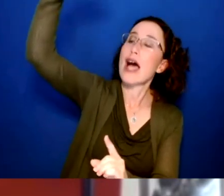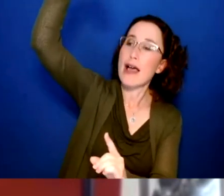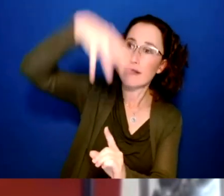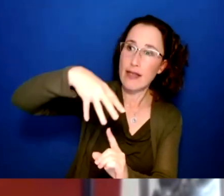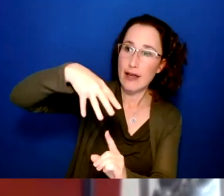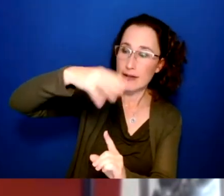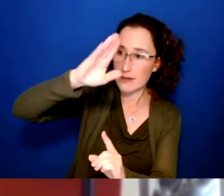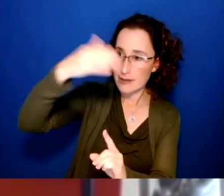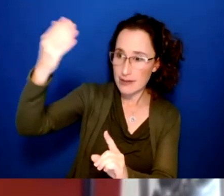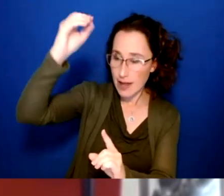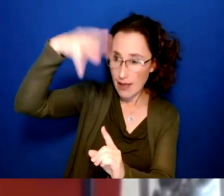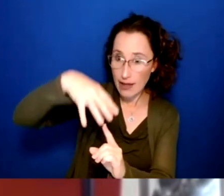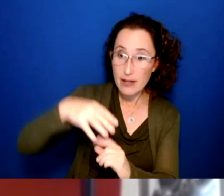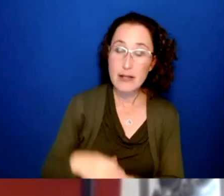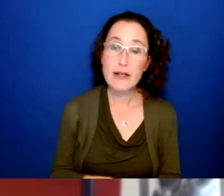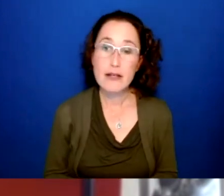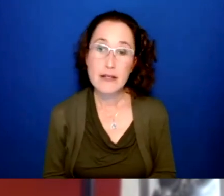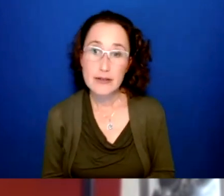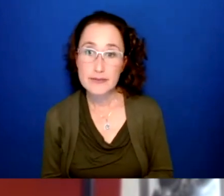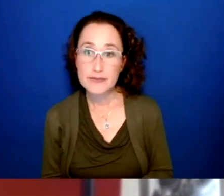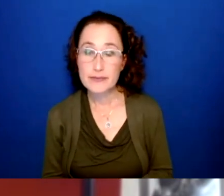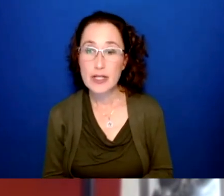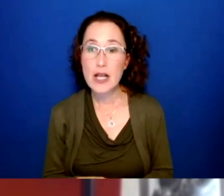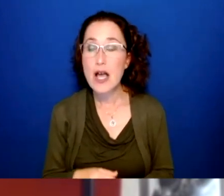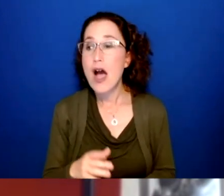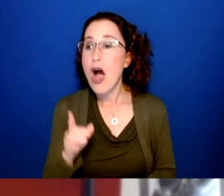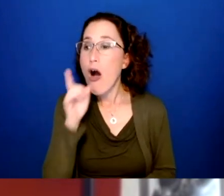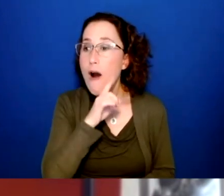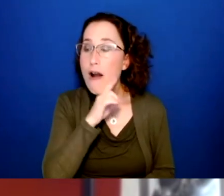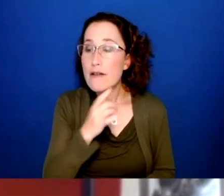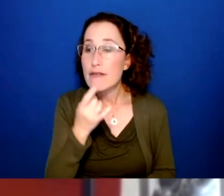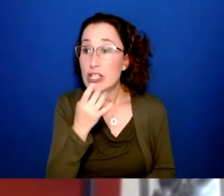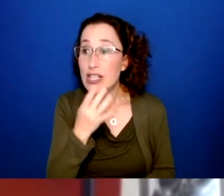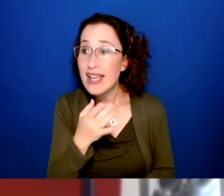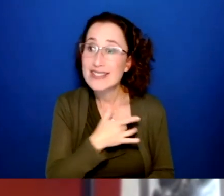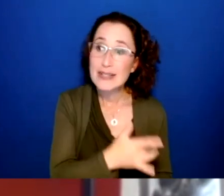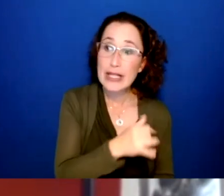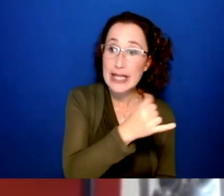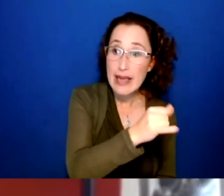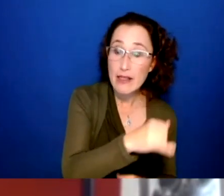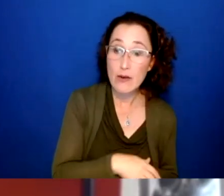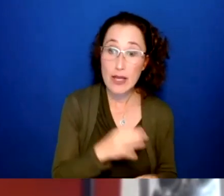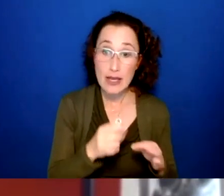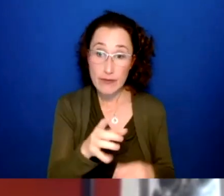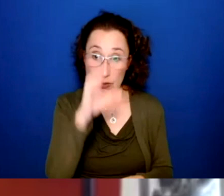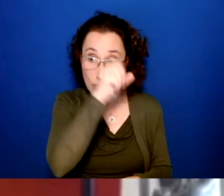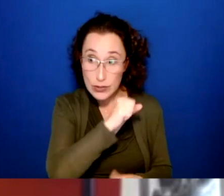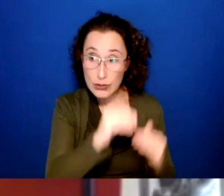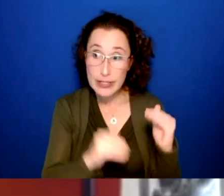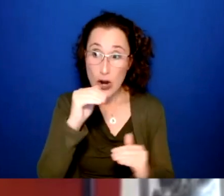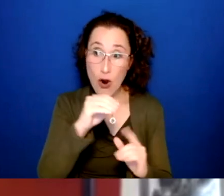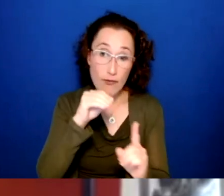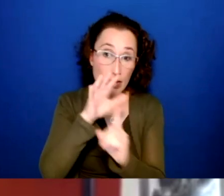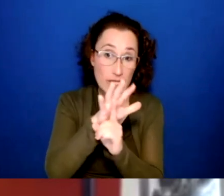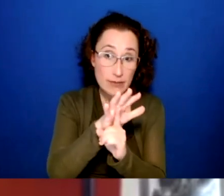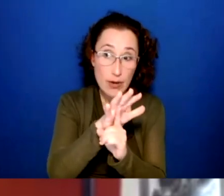blue, and artificial light, incandescent light, it's mostly in the yellow side of the spectrum. And if you assume that it's overexposed by